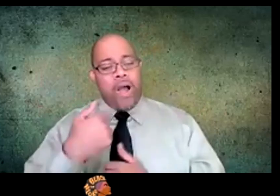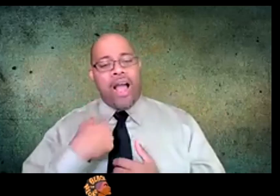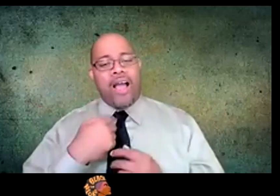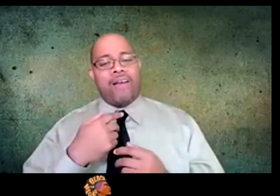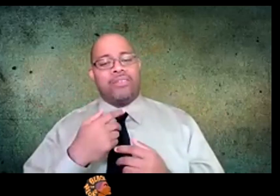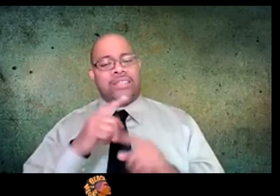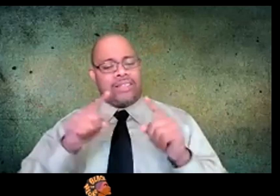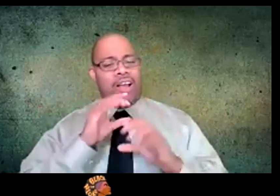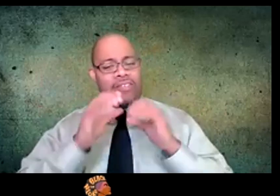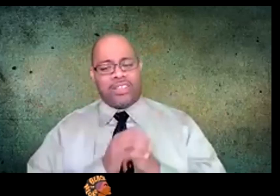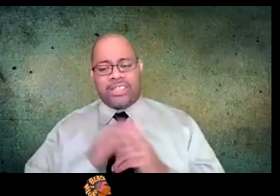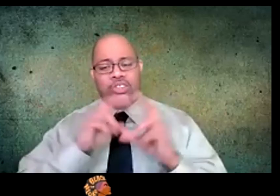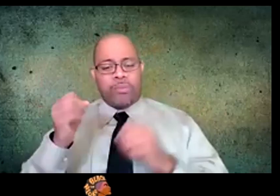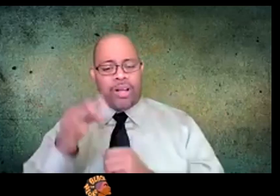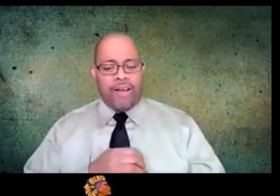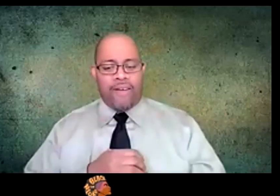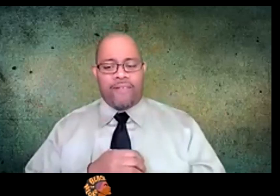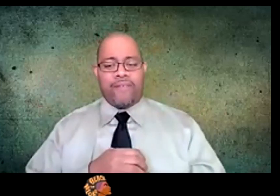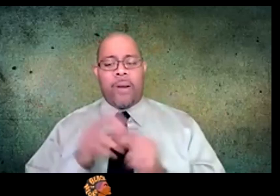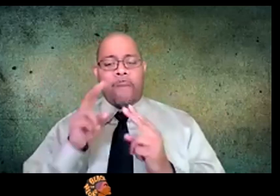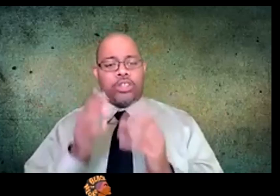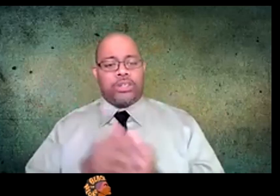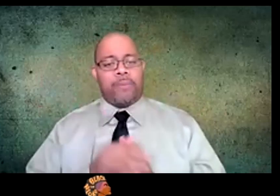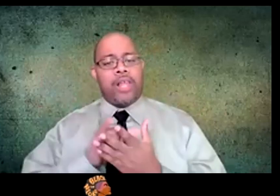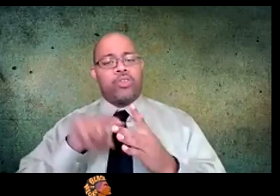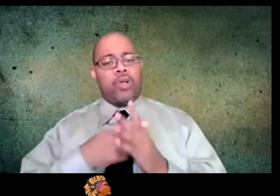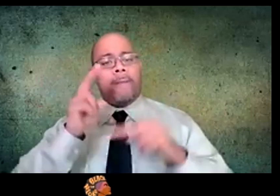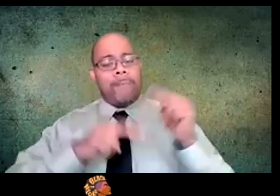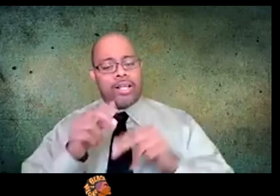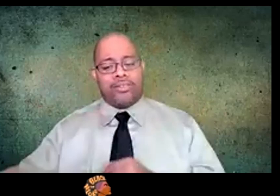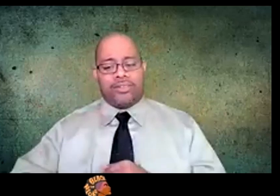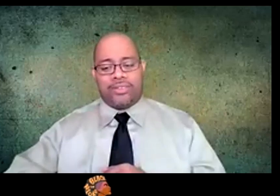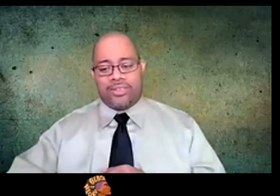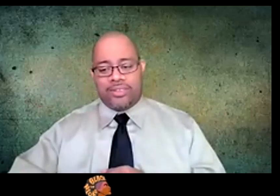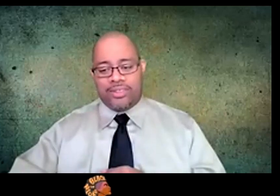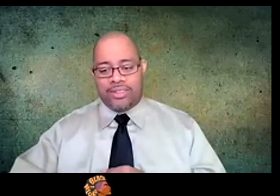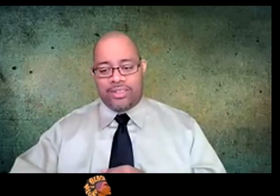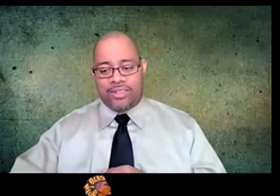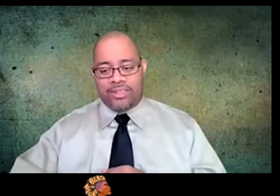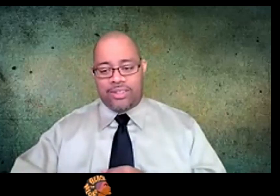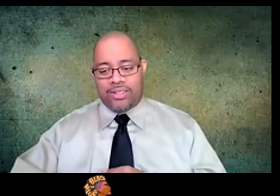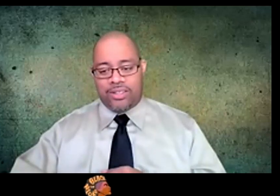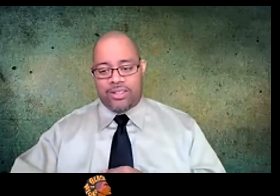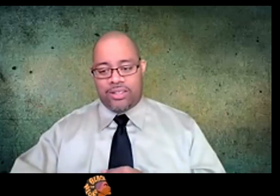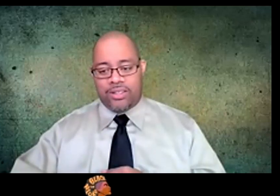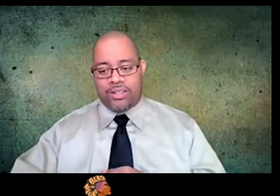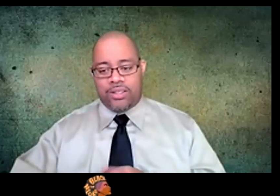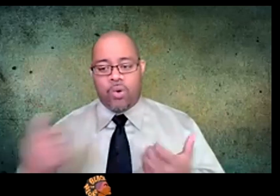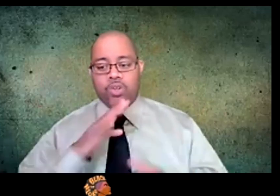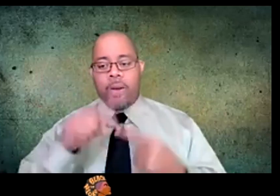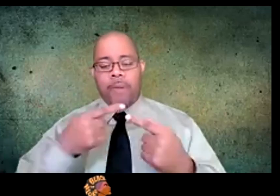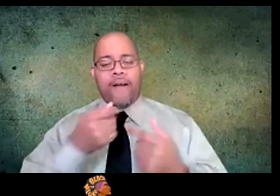conversations in terms of the partnership that we began to build with Black Neuro and with Cerevel. But I want to talk about a few